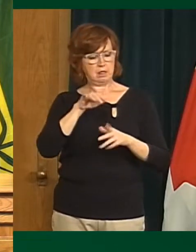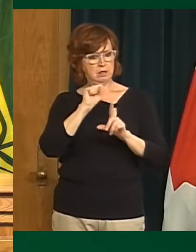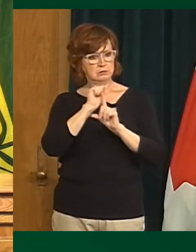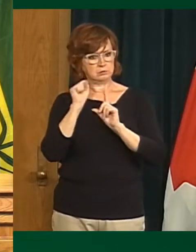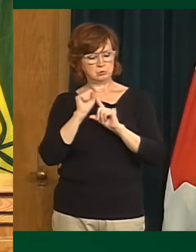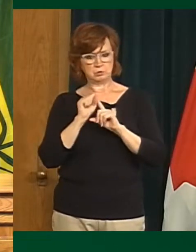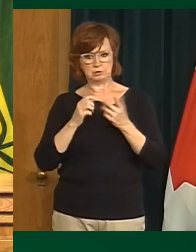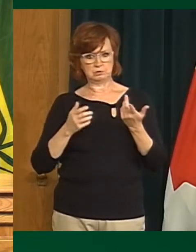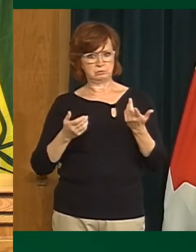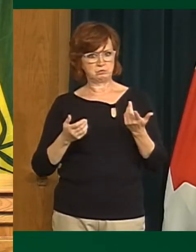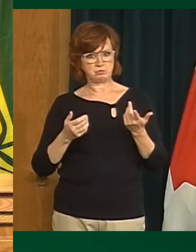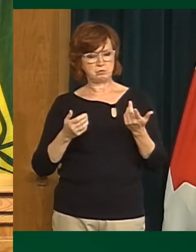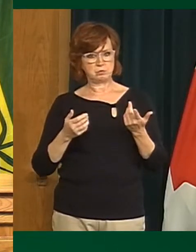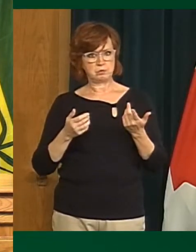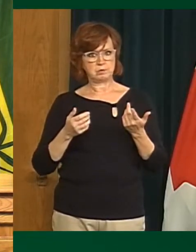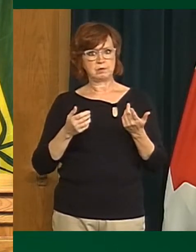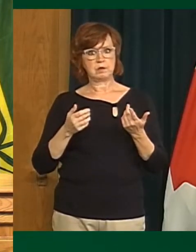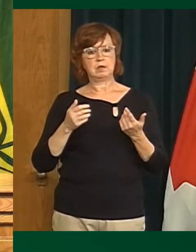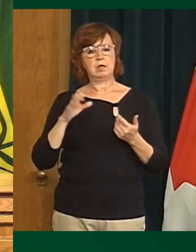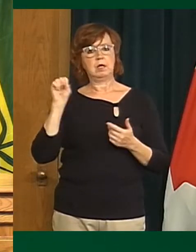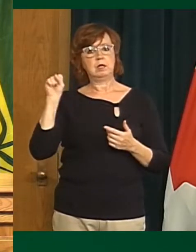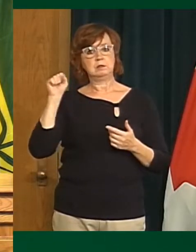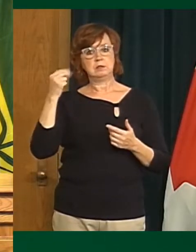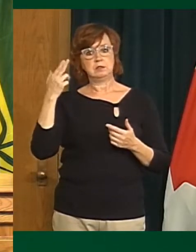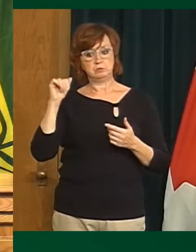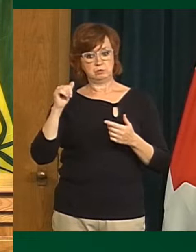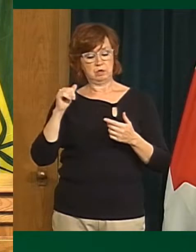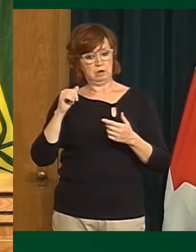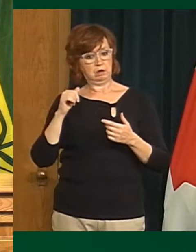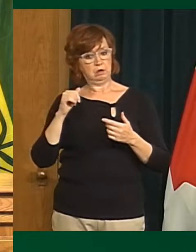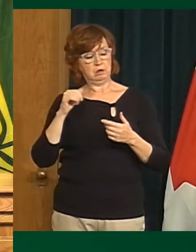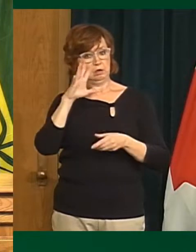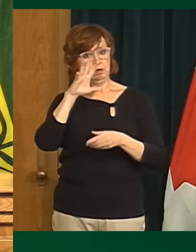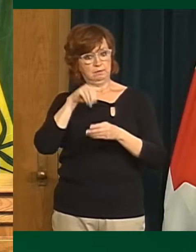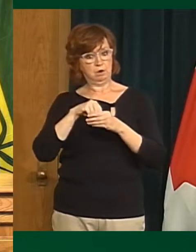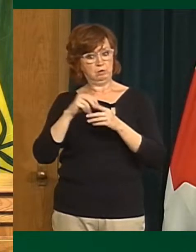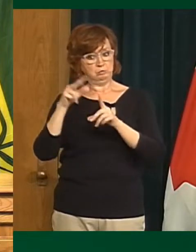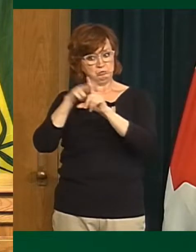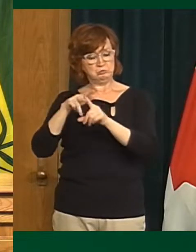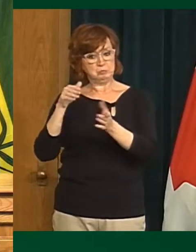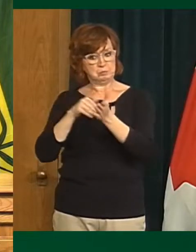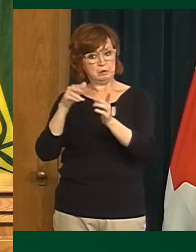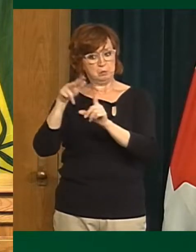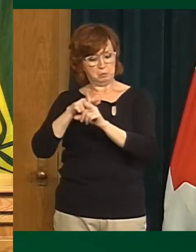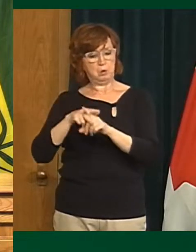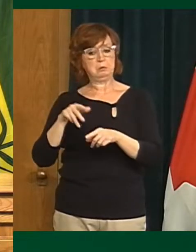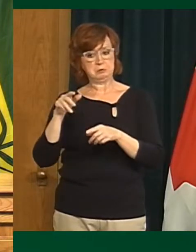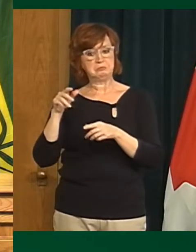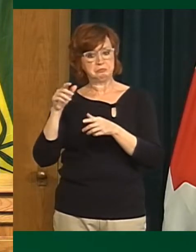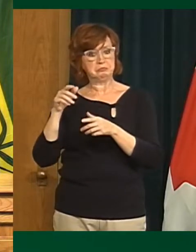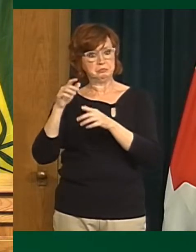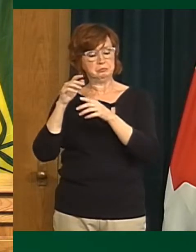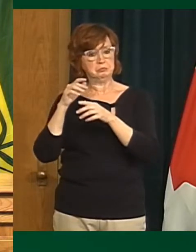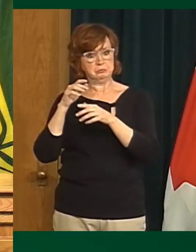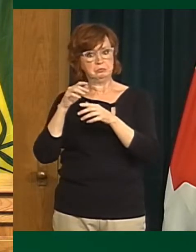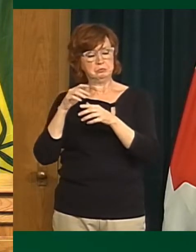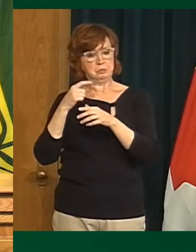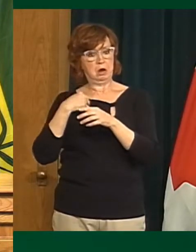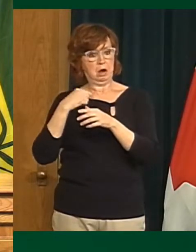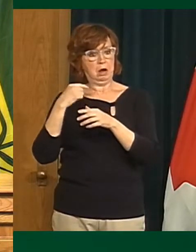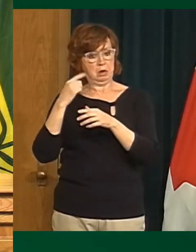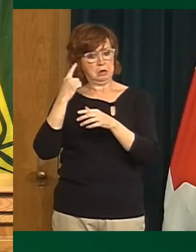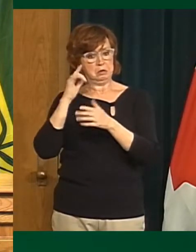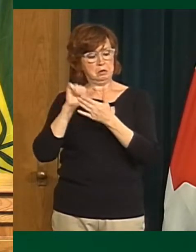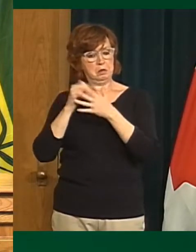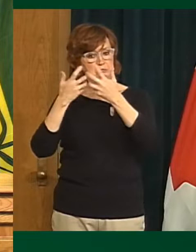the services provided by the Saskatchewan Health Authority. I have heard just through the media of reports of people who